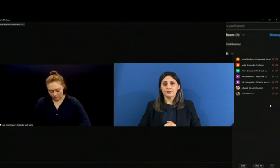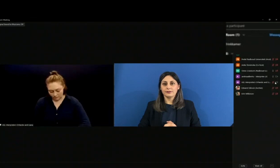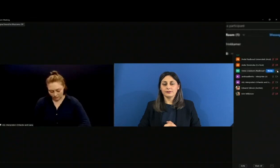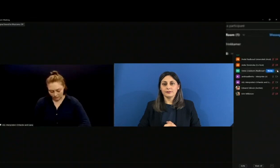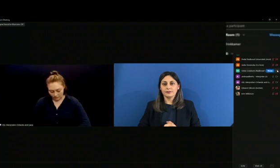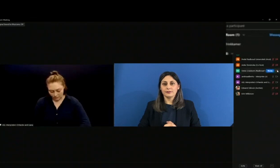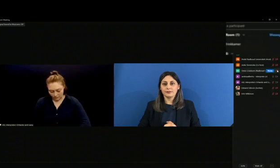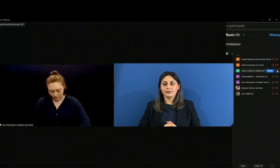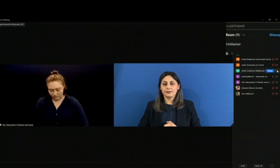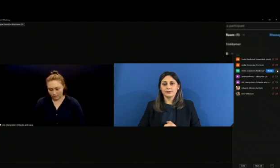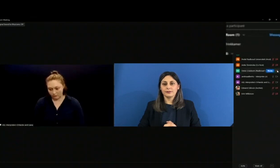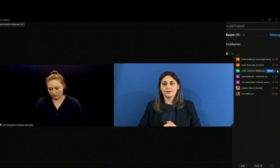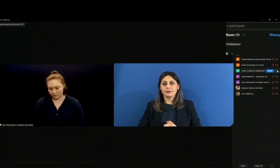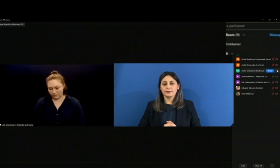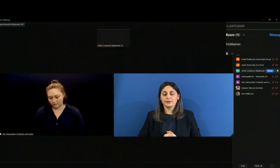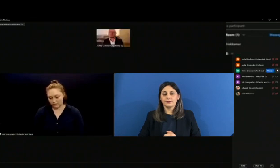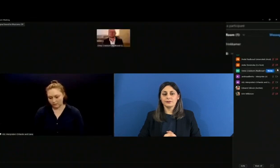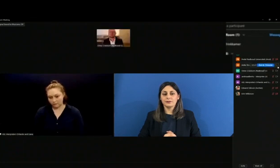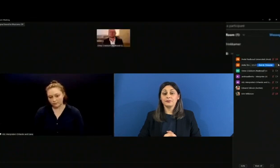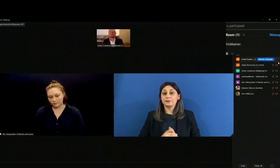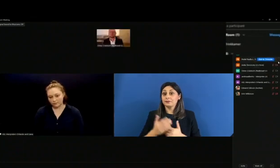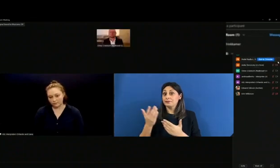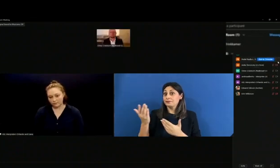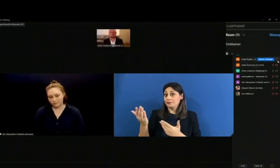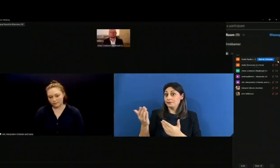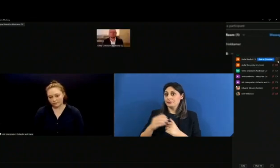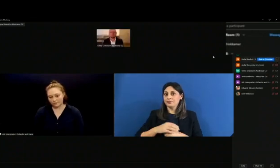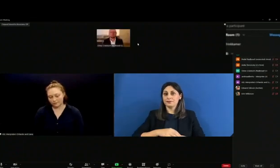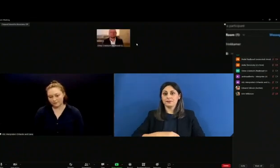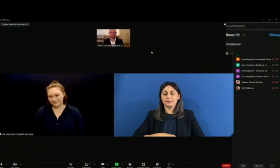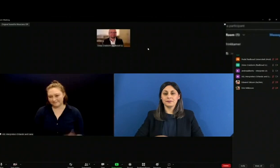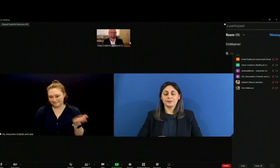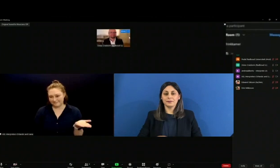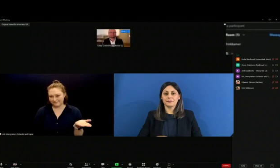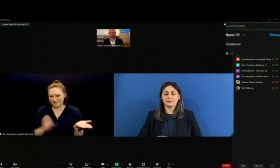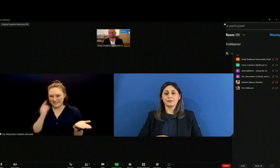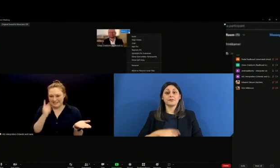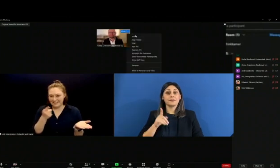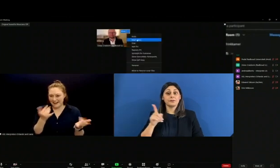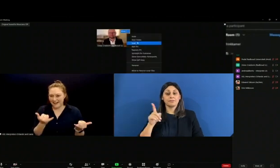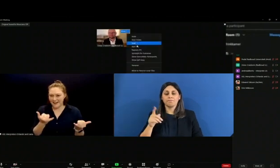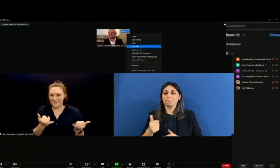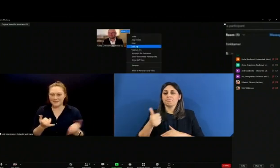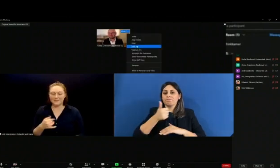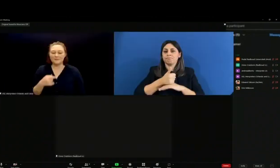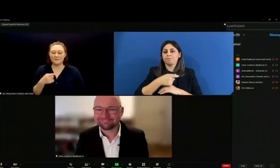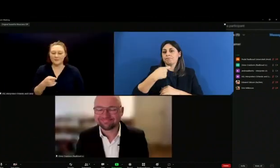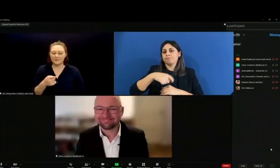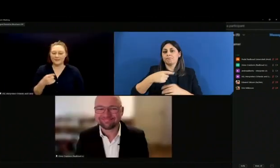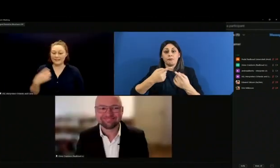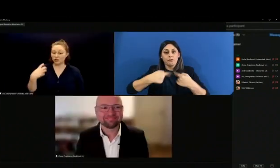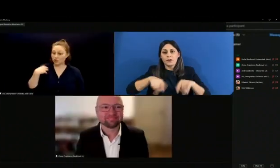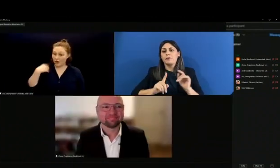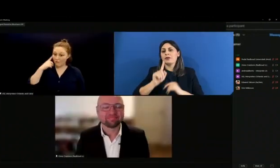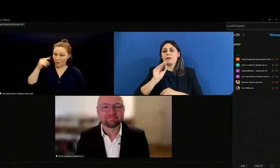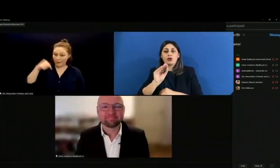There he is. and he is the chair of the committee, and he